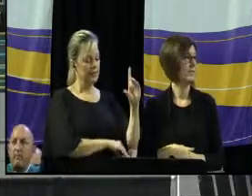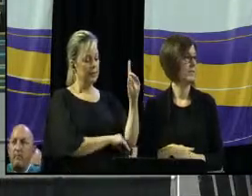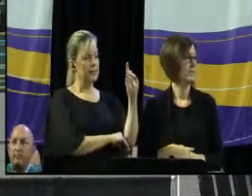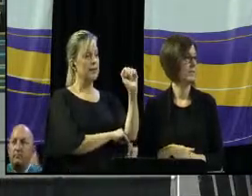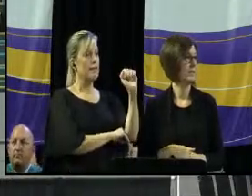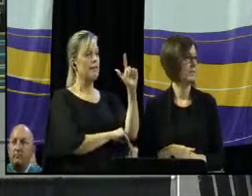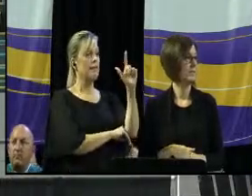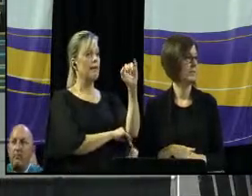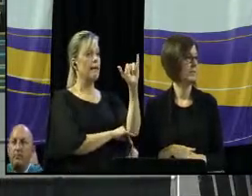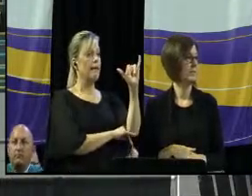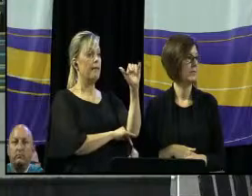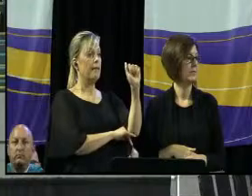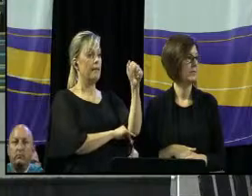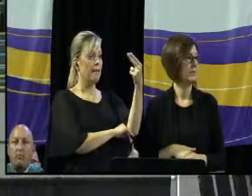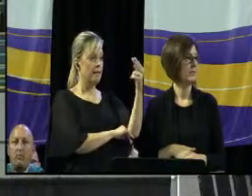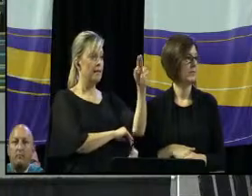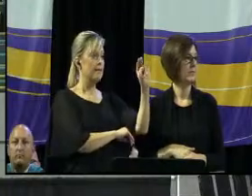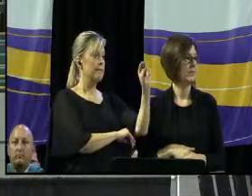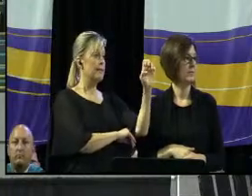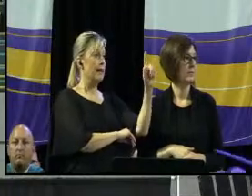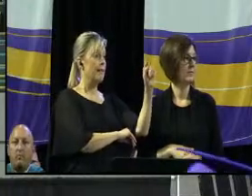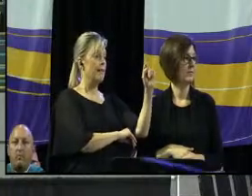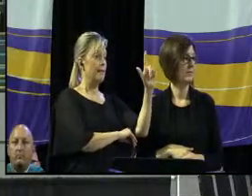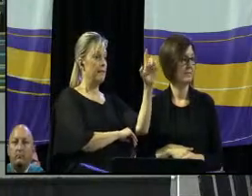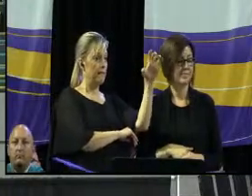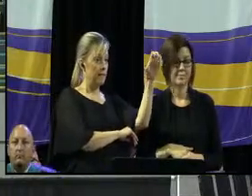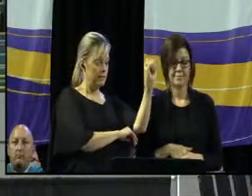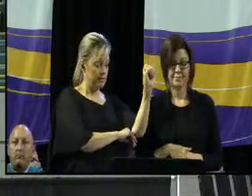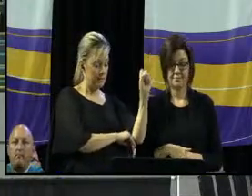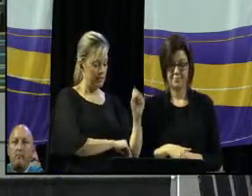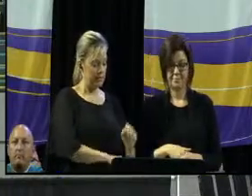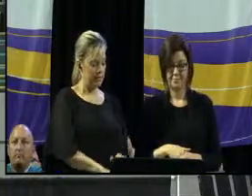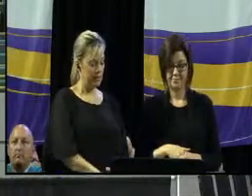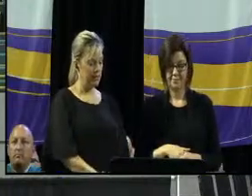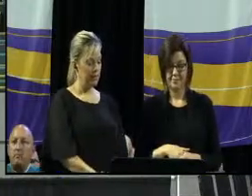Delia Amriana Nettles.